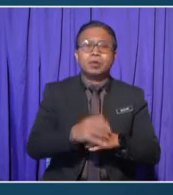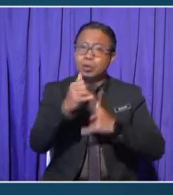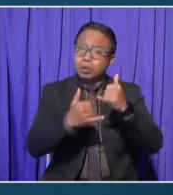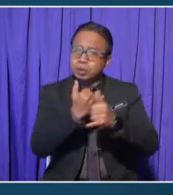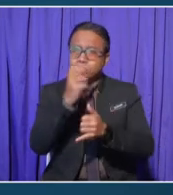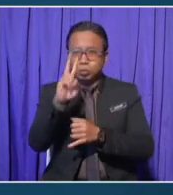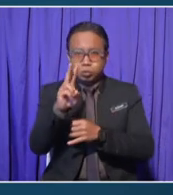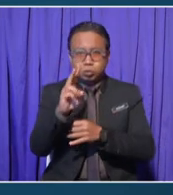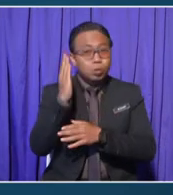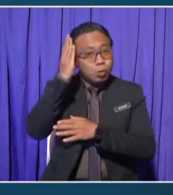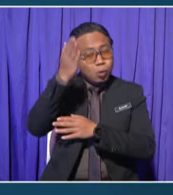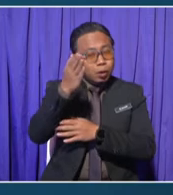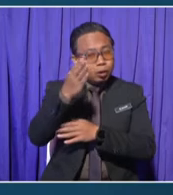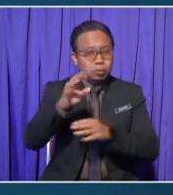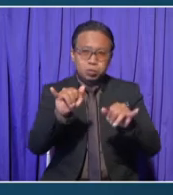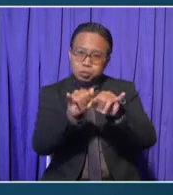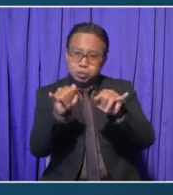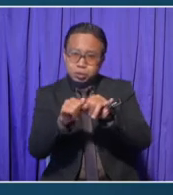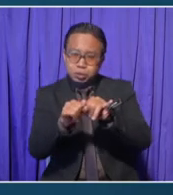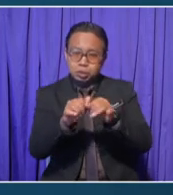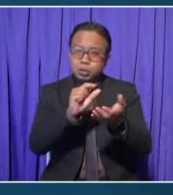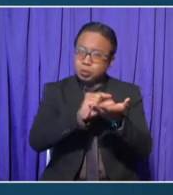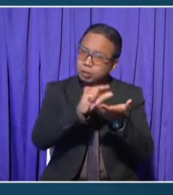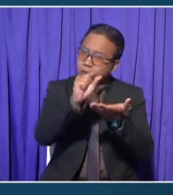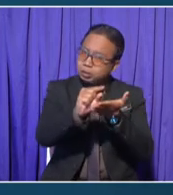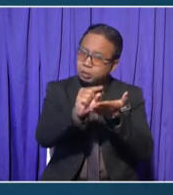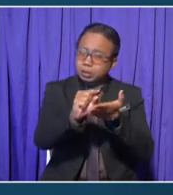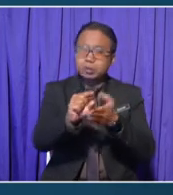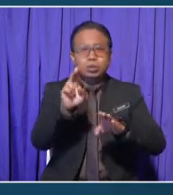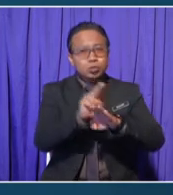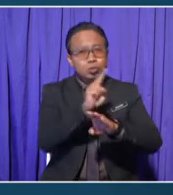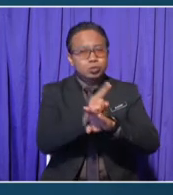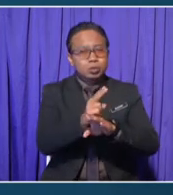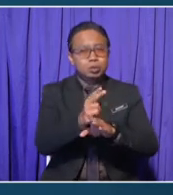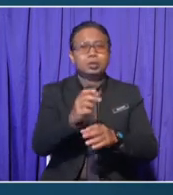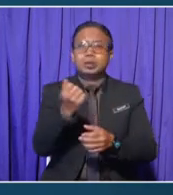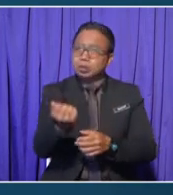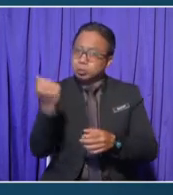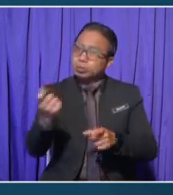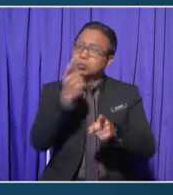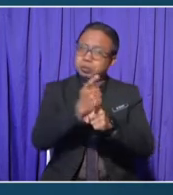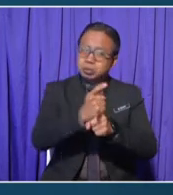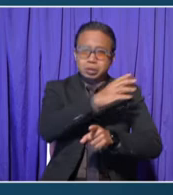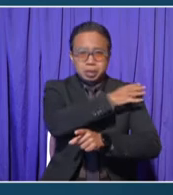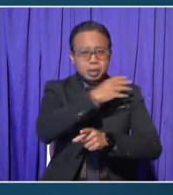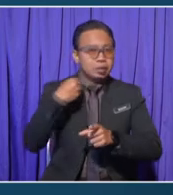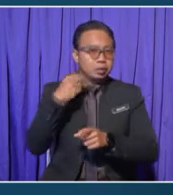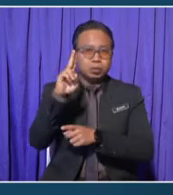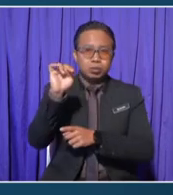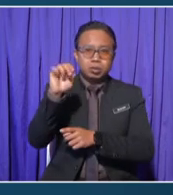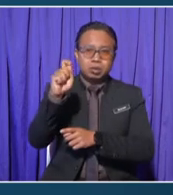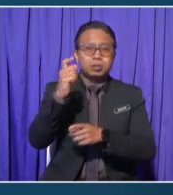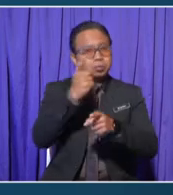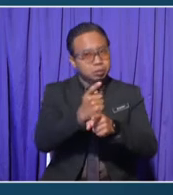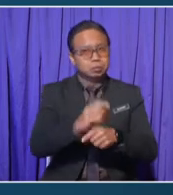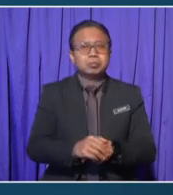2, you are going to measure a quantity by using appropriate tools and standard units.